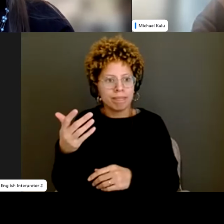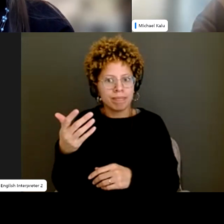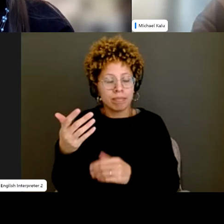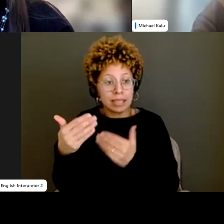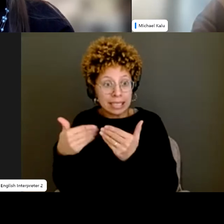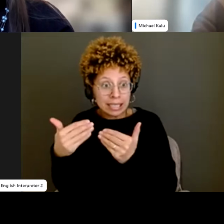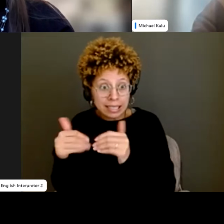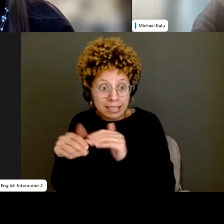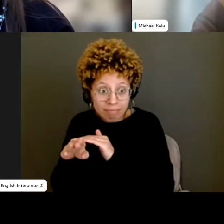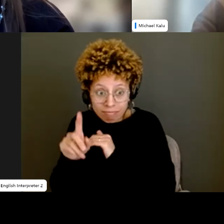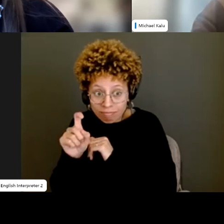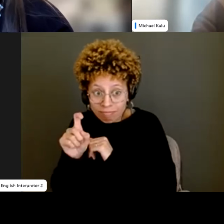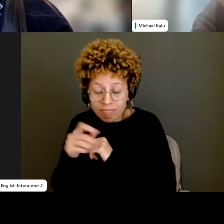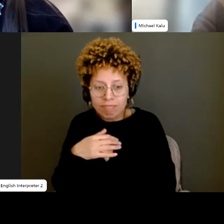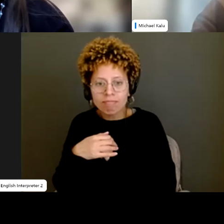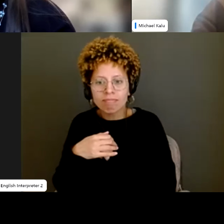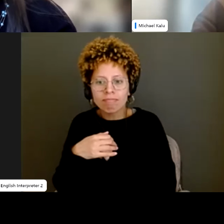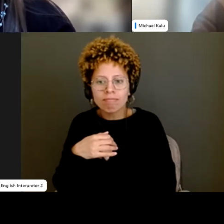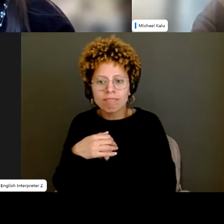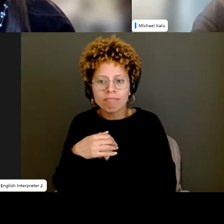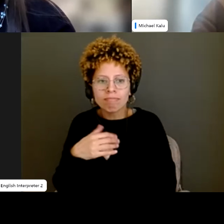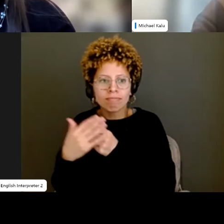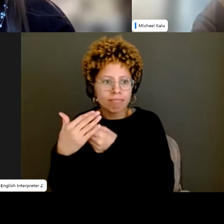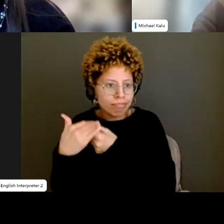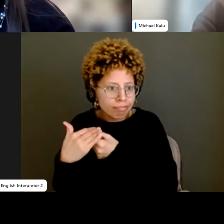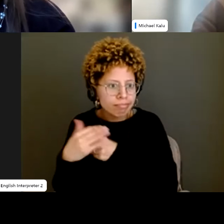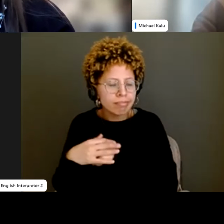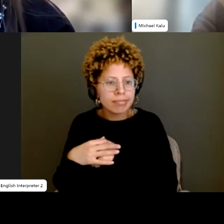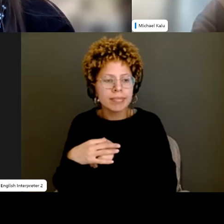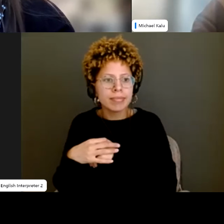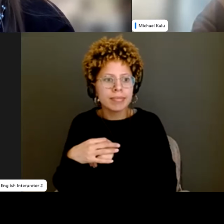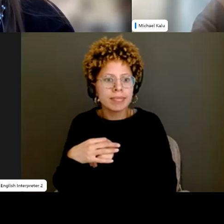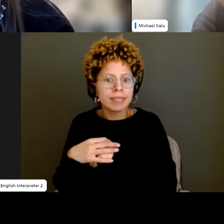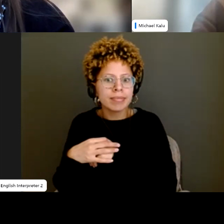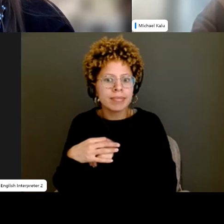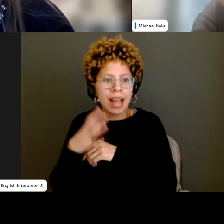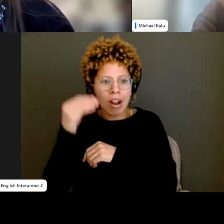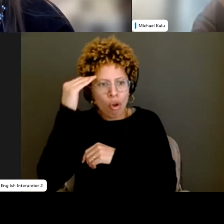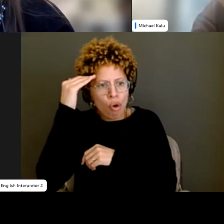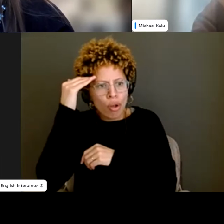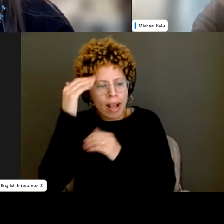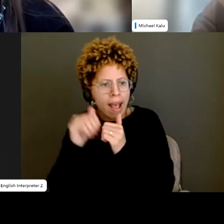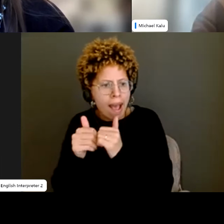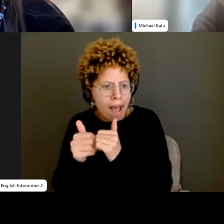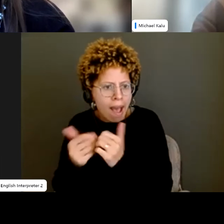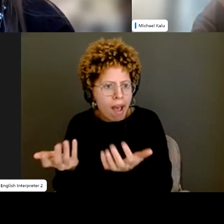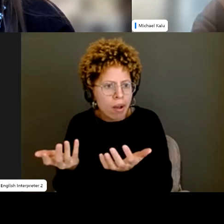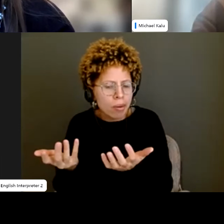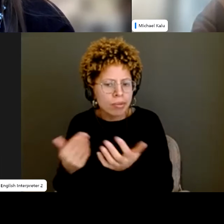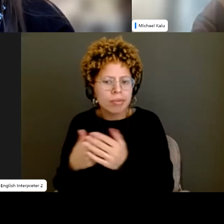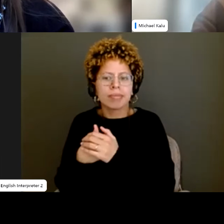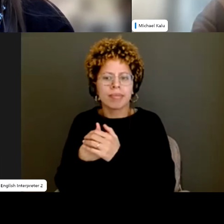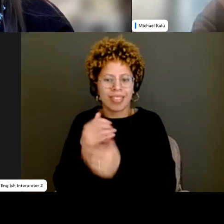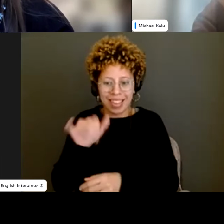and the ease of oppression and the knowledge problem. So, and then that becomes a big problem. I